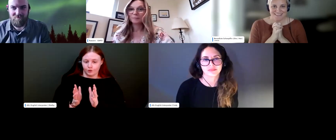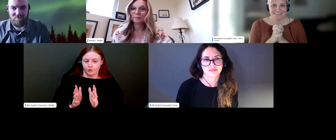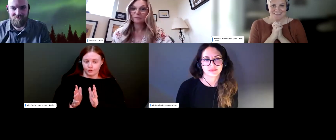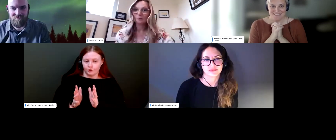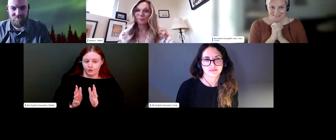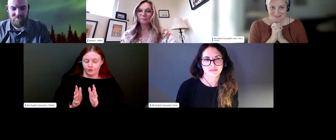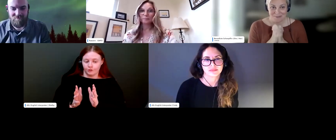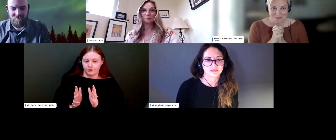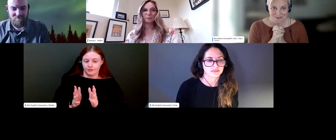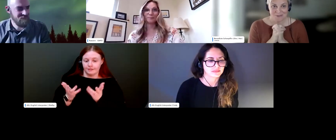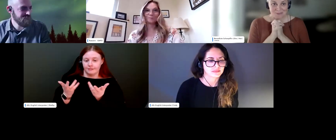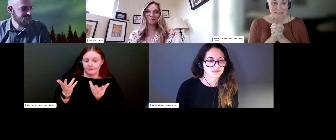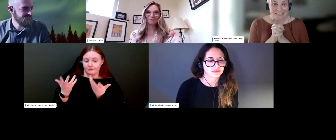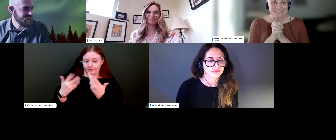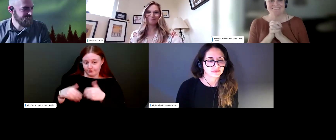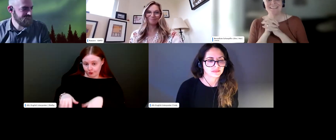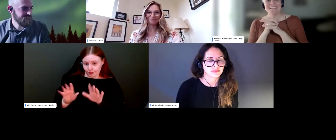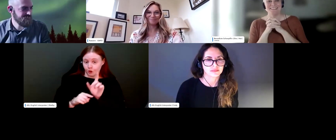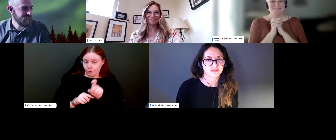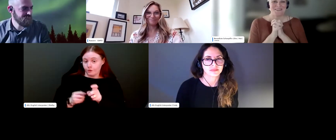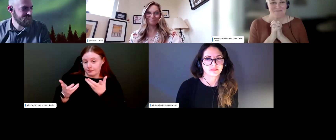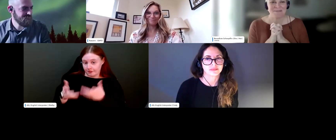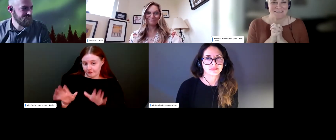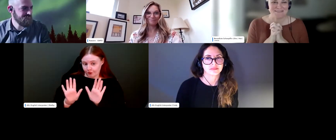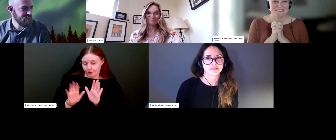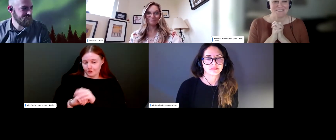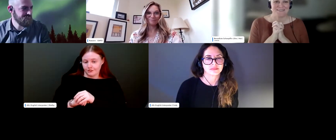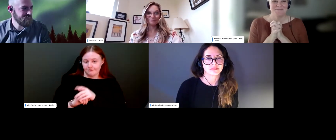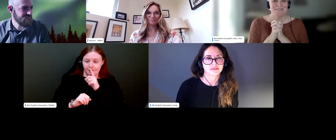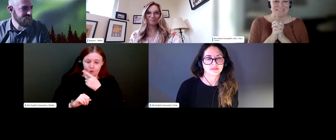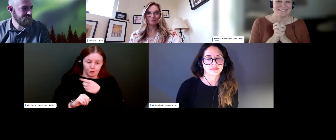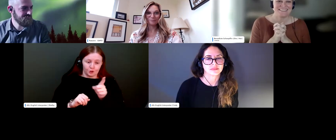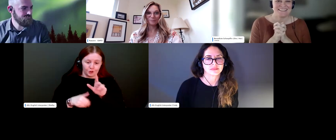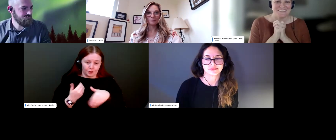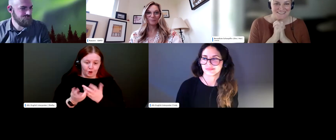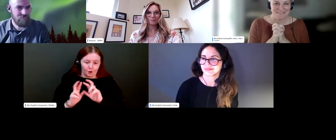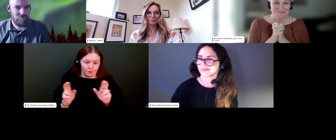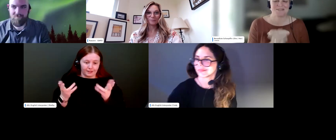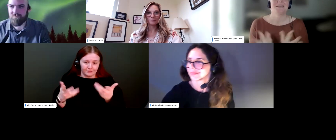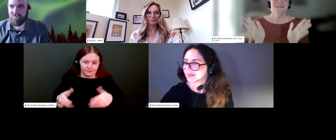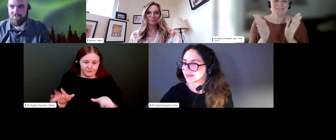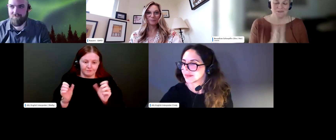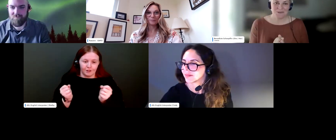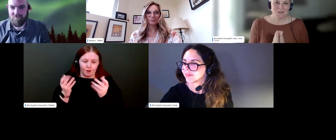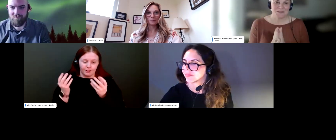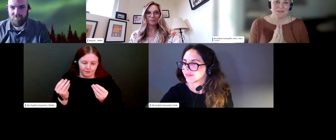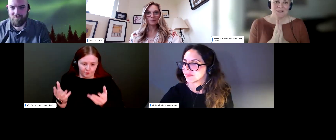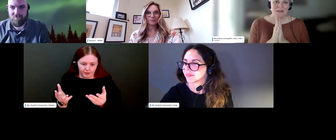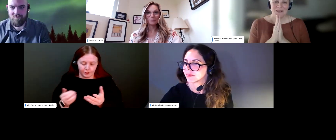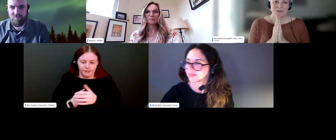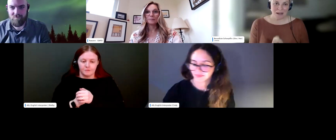are technically supposed to be done. I'm sure everybody is ready to be done today. That was a lot of information. So